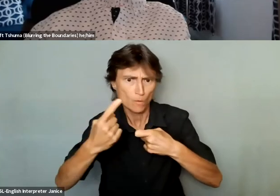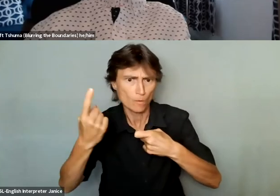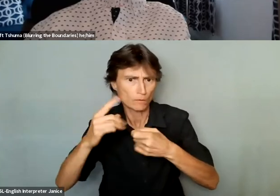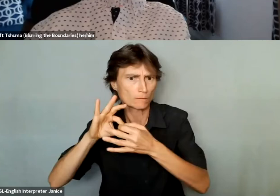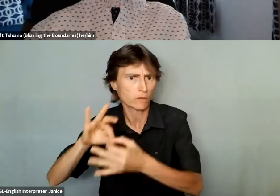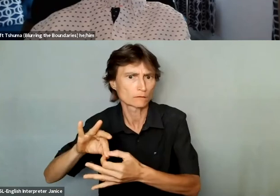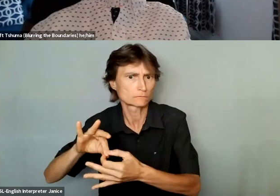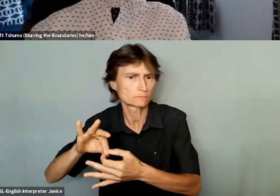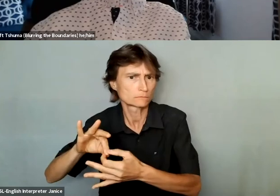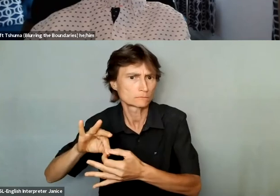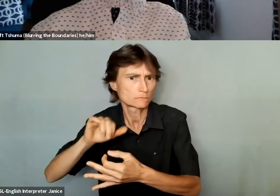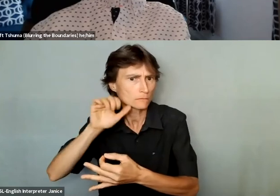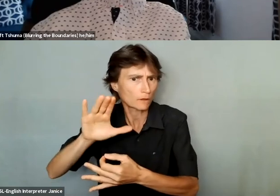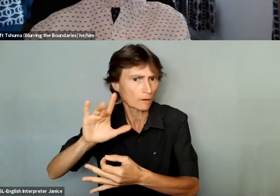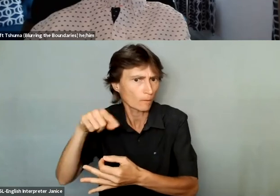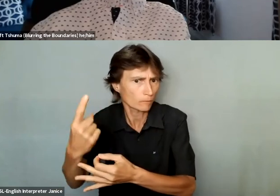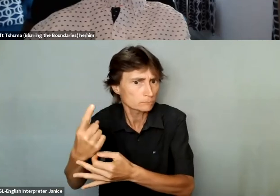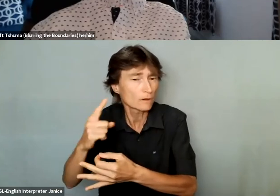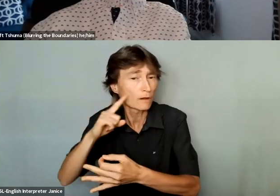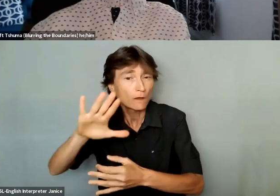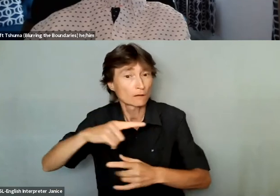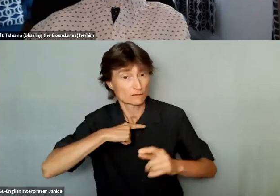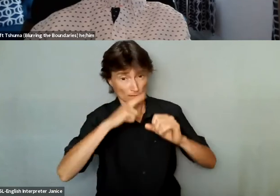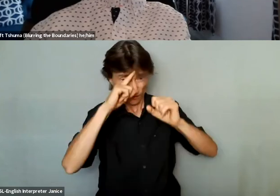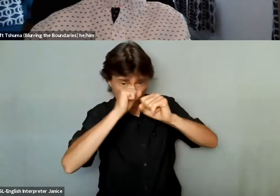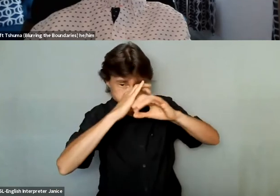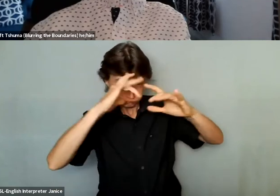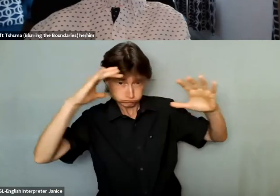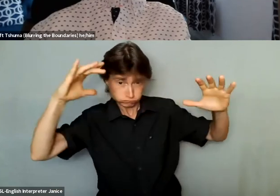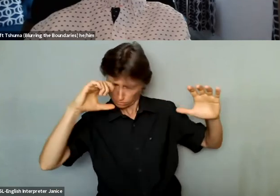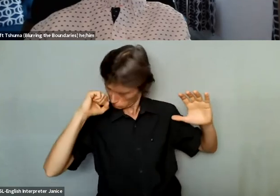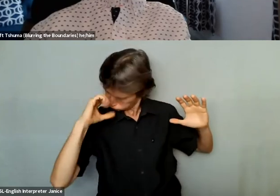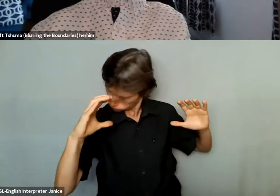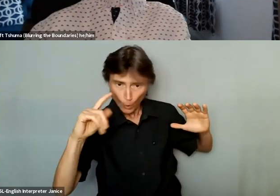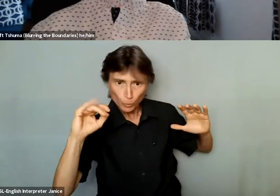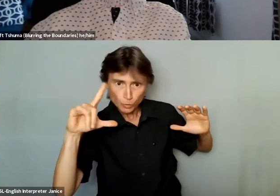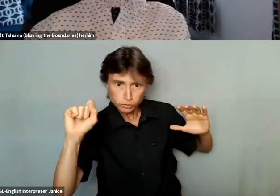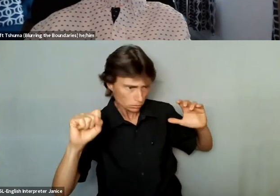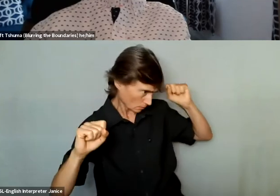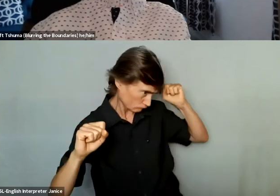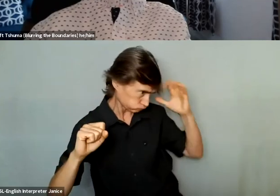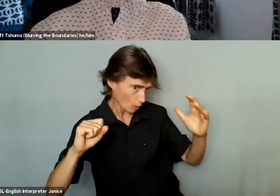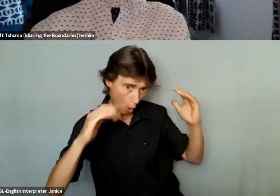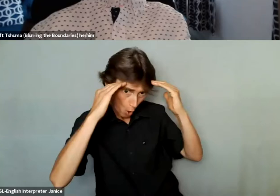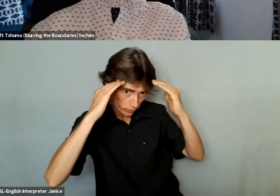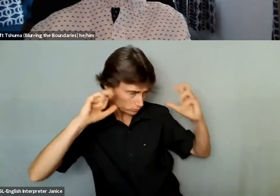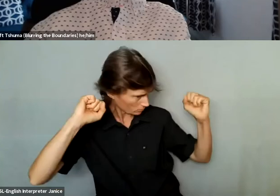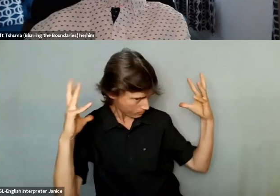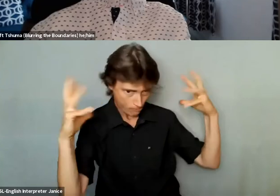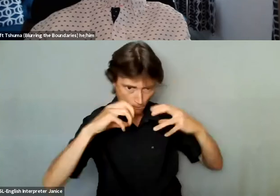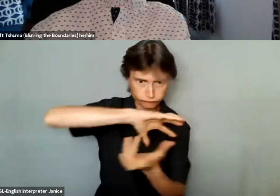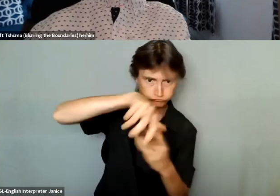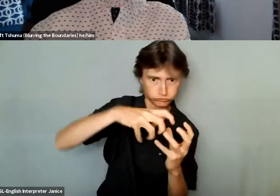like the tools, the knowledge of those tools, but it's not necessarily something that's